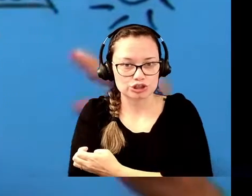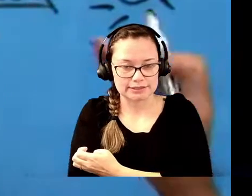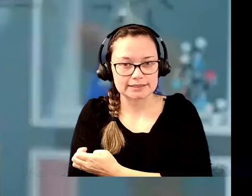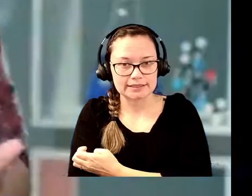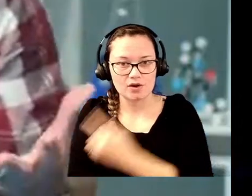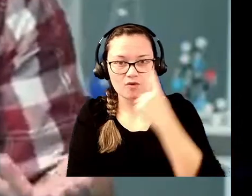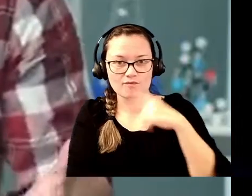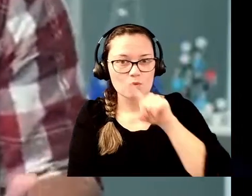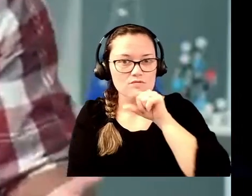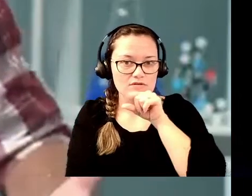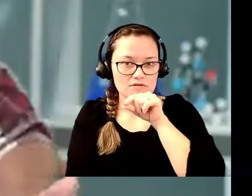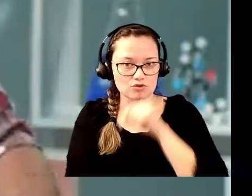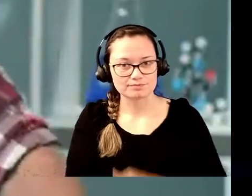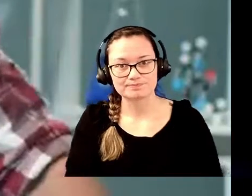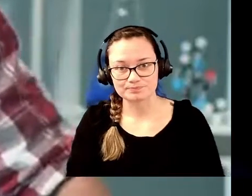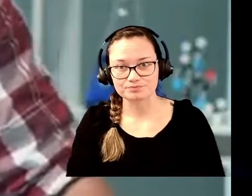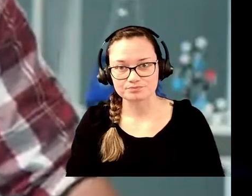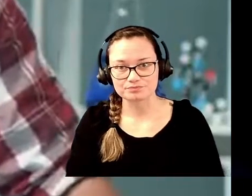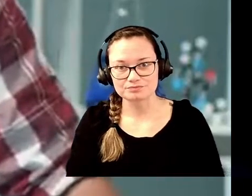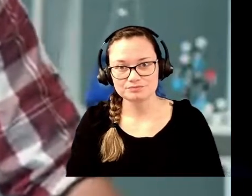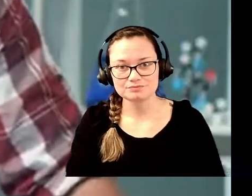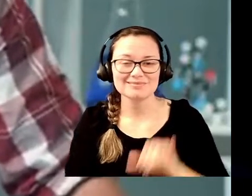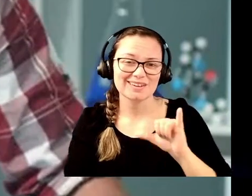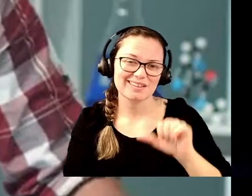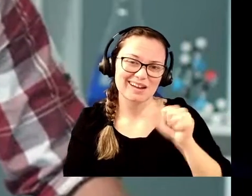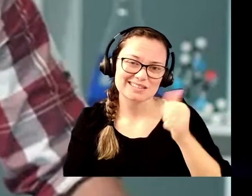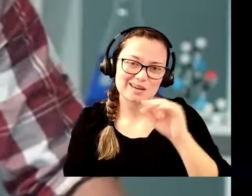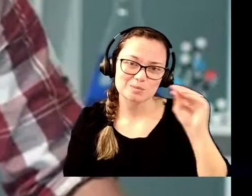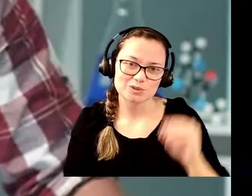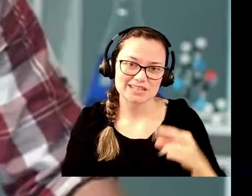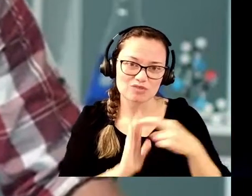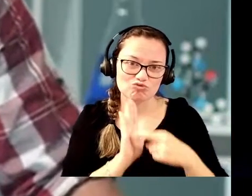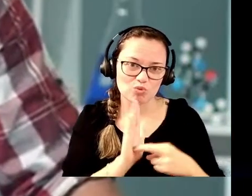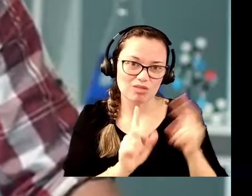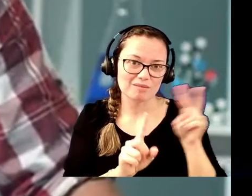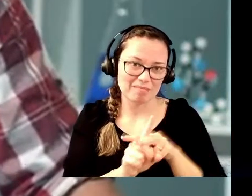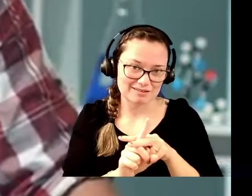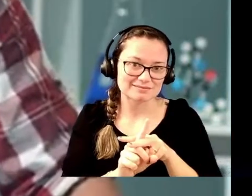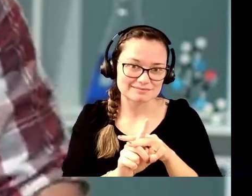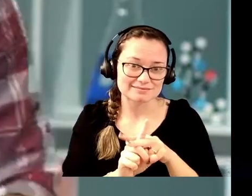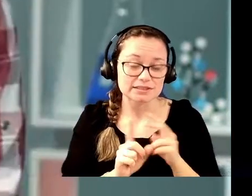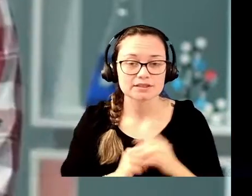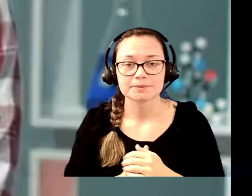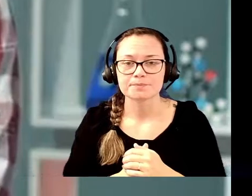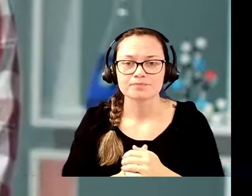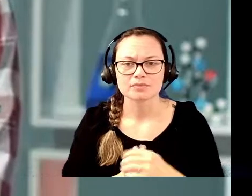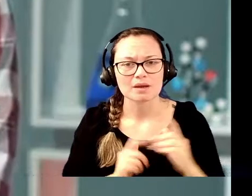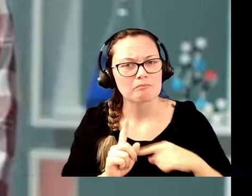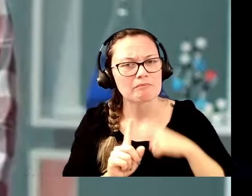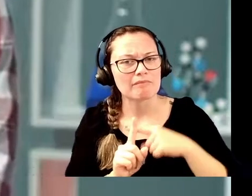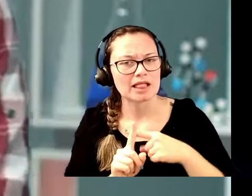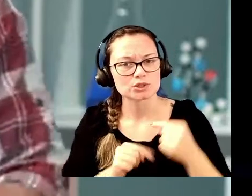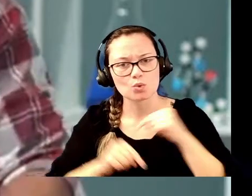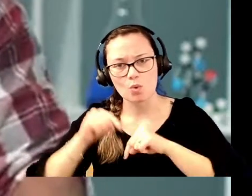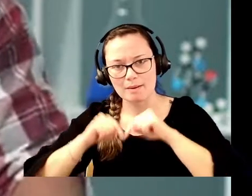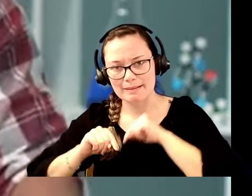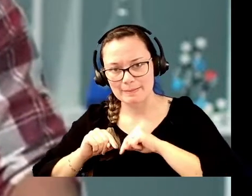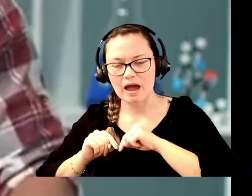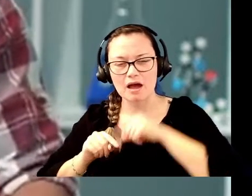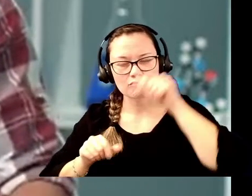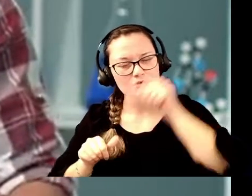hawk. So that's where the 10% rule comes into effect. It also, when going back to where I talked